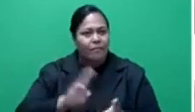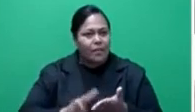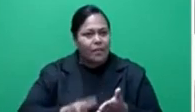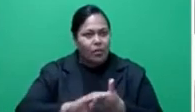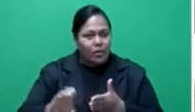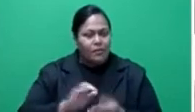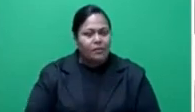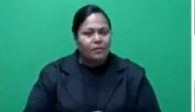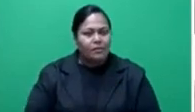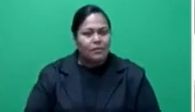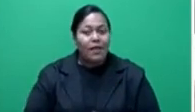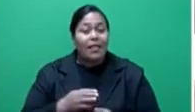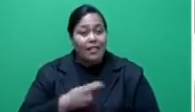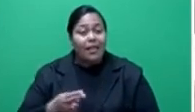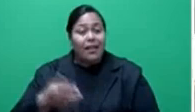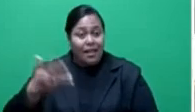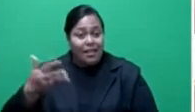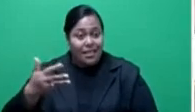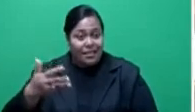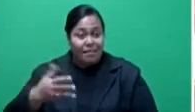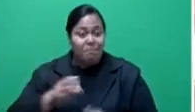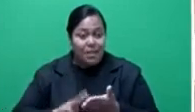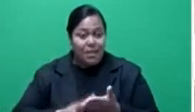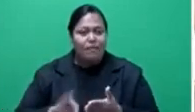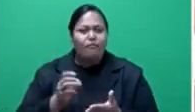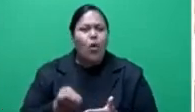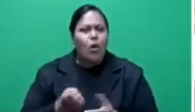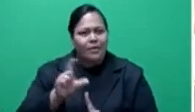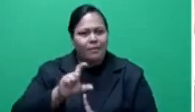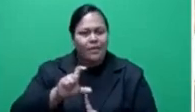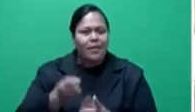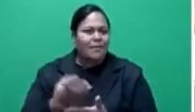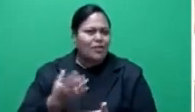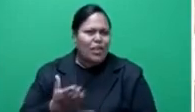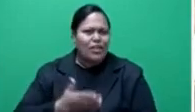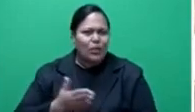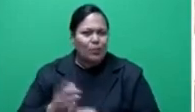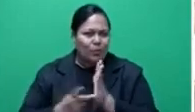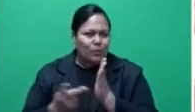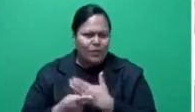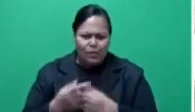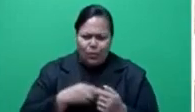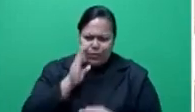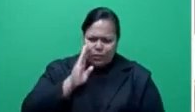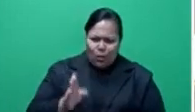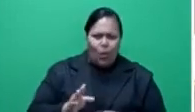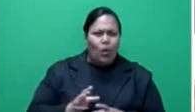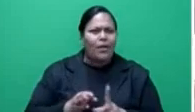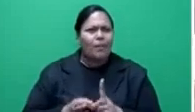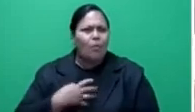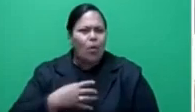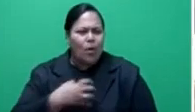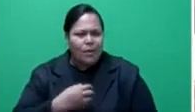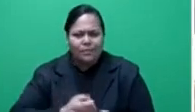and then $19 million for capital expenditure. The reason, Mr. Speaker, sir, that we saw an increase in the operating expenditure was, as Honourable Prasad